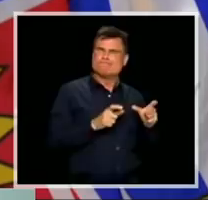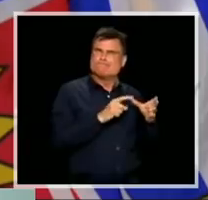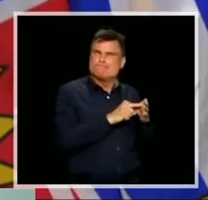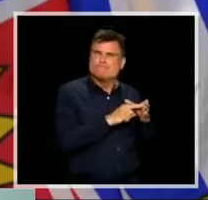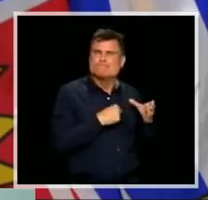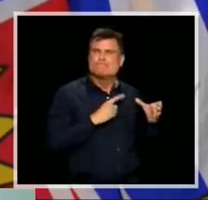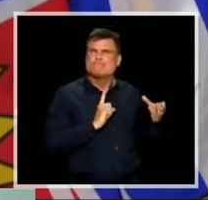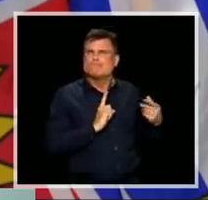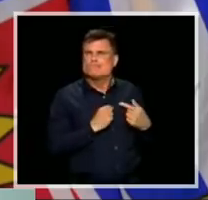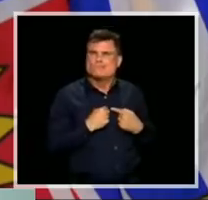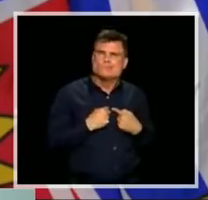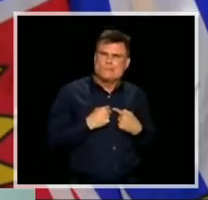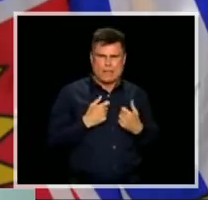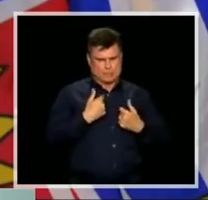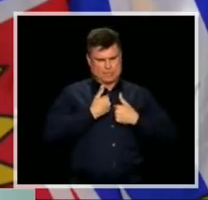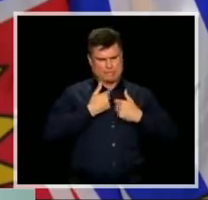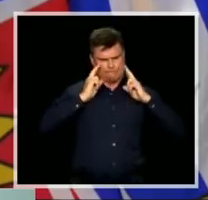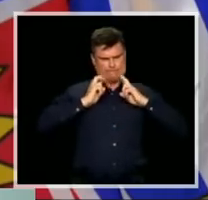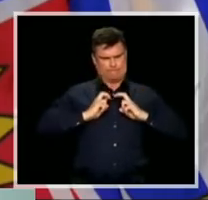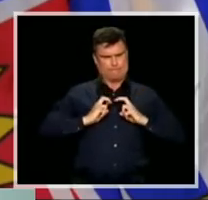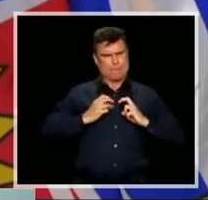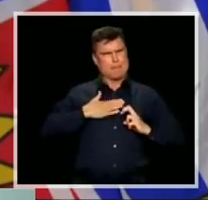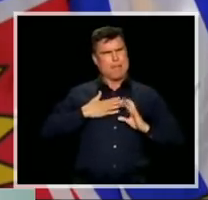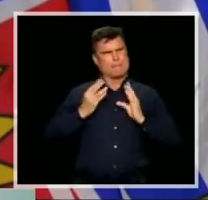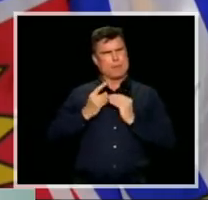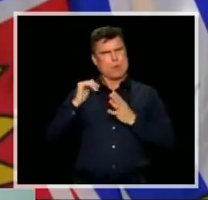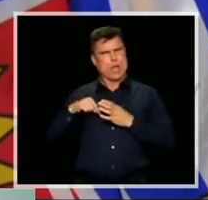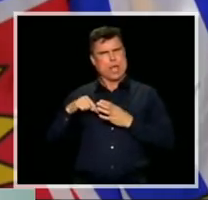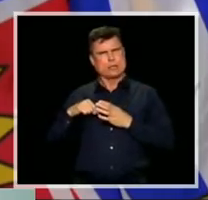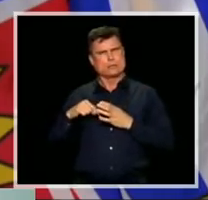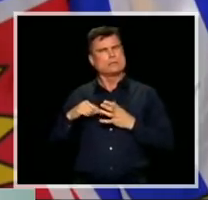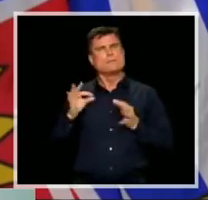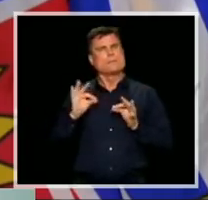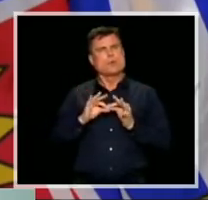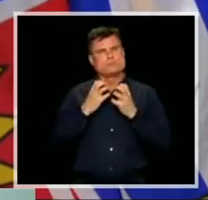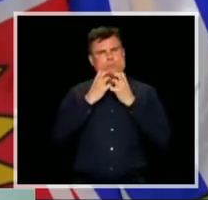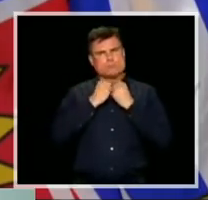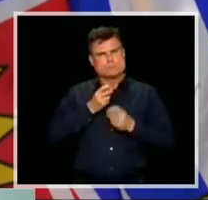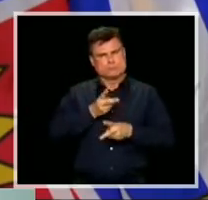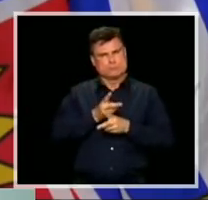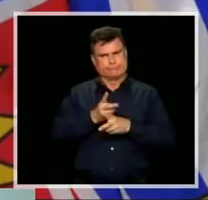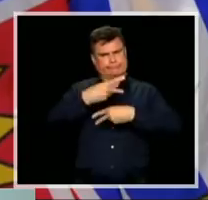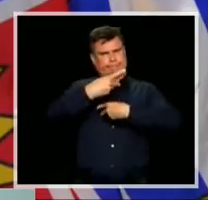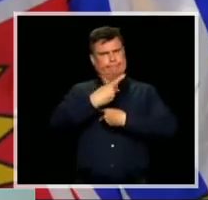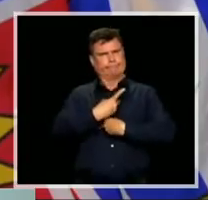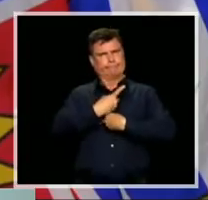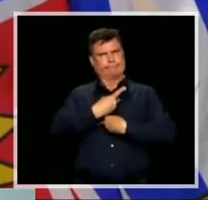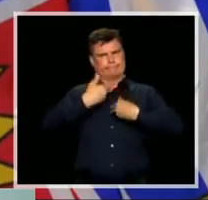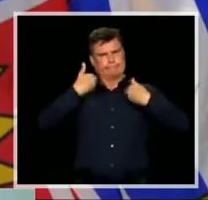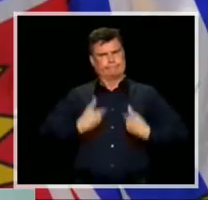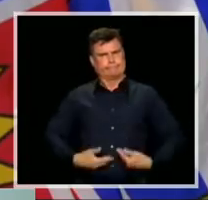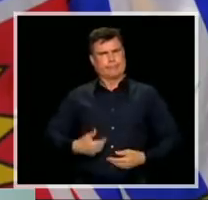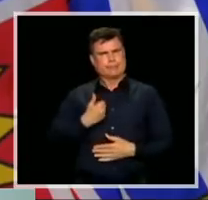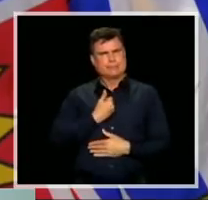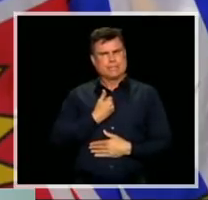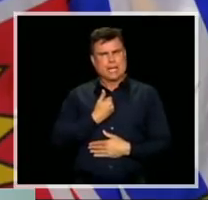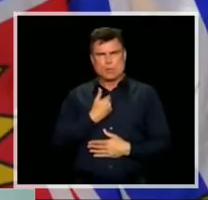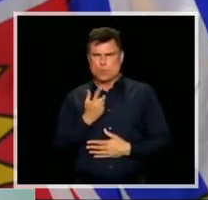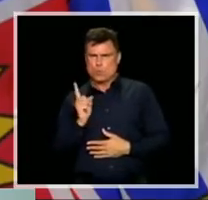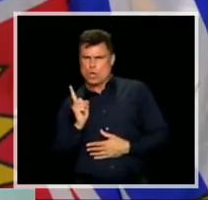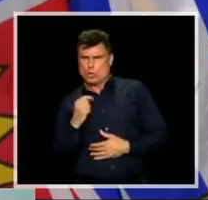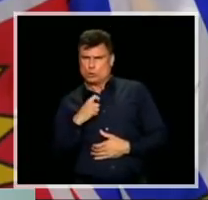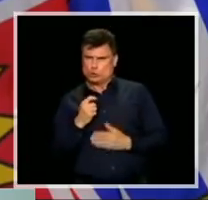how it's going to feel, and how am I going to resist that urge to hug my friends again. And those are the things that we're preparing for.